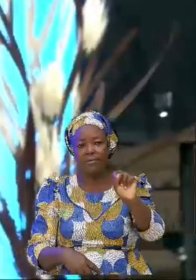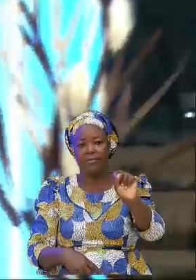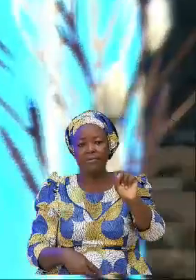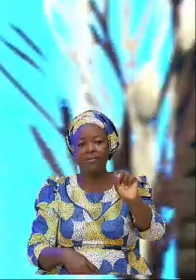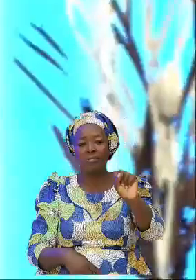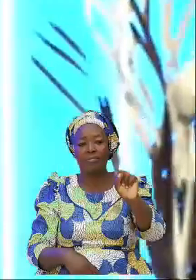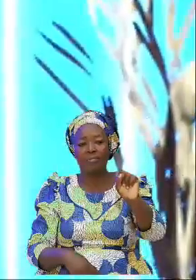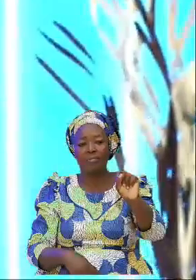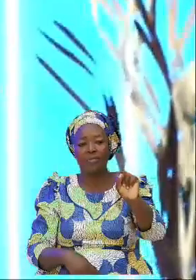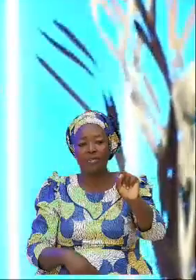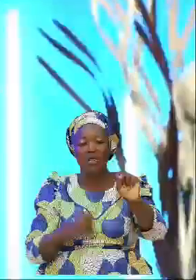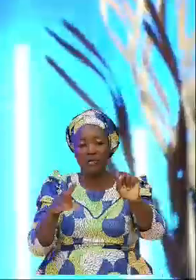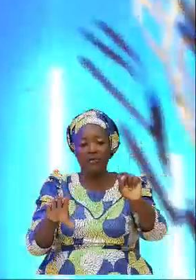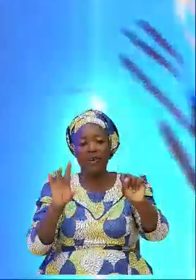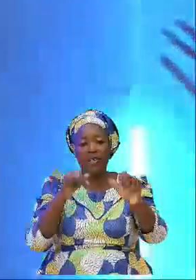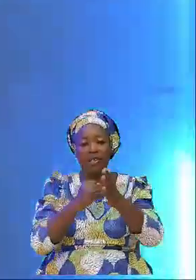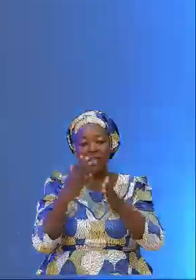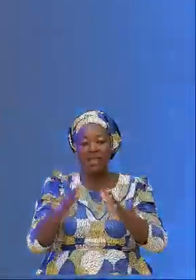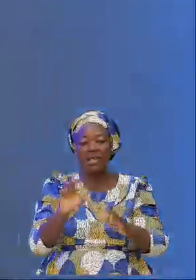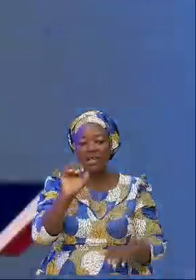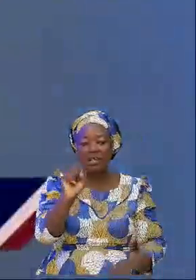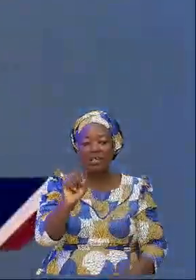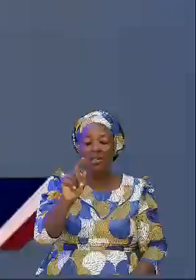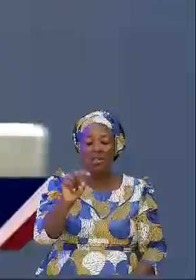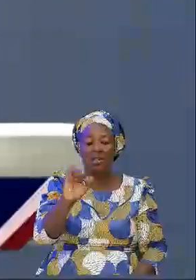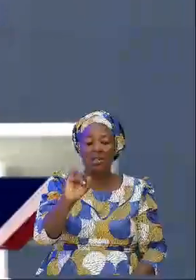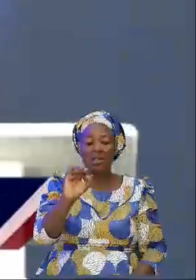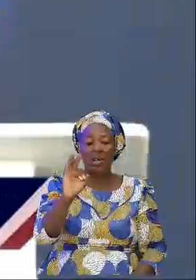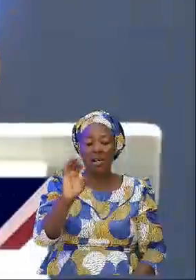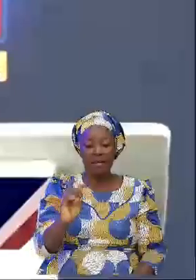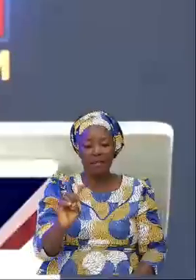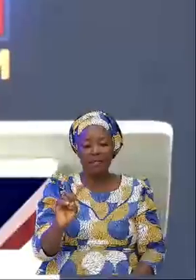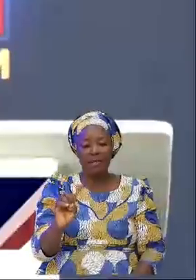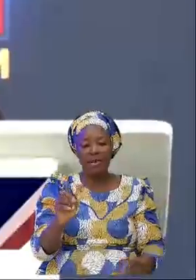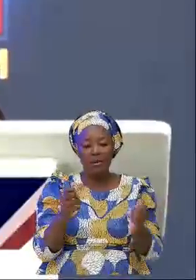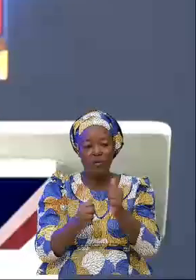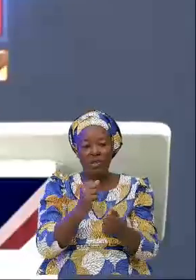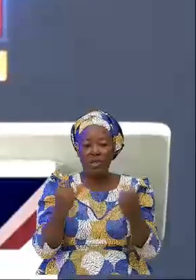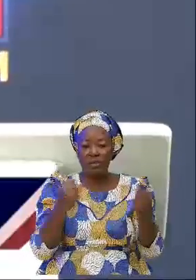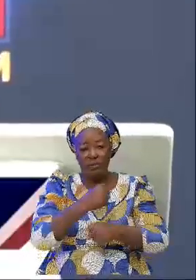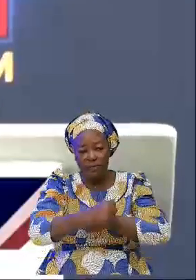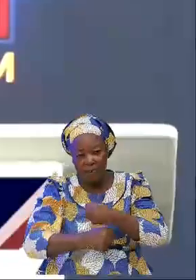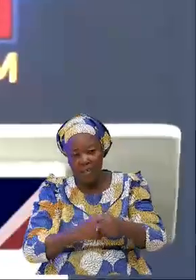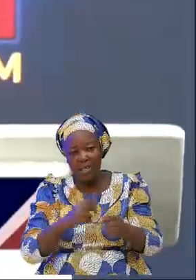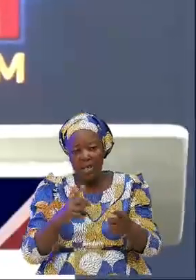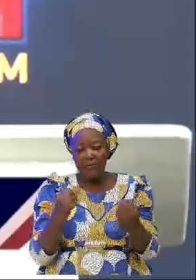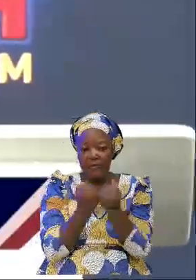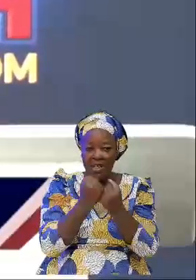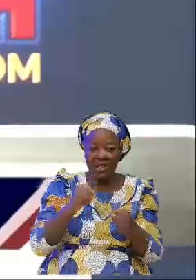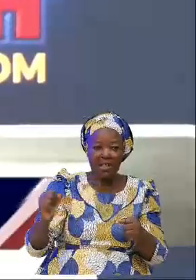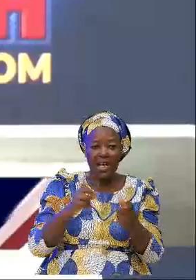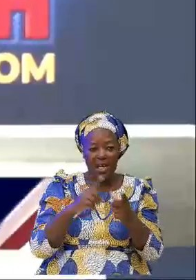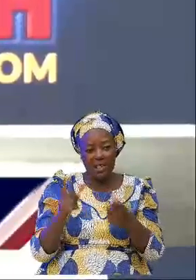flesh. And then S, you find it there, strive, mentions